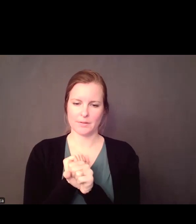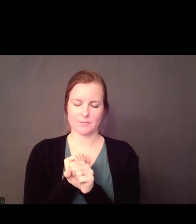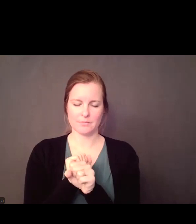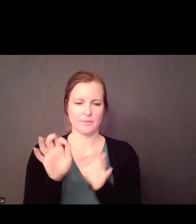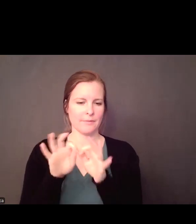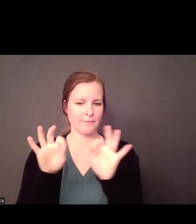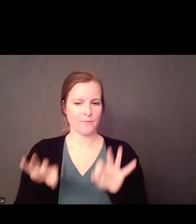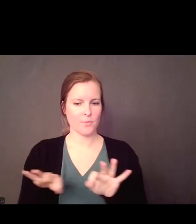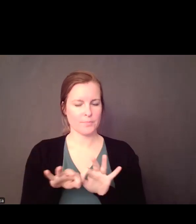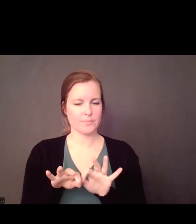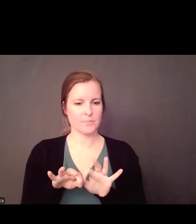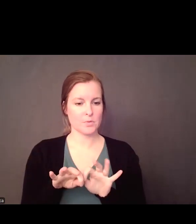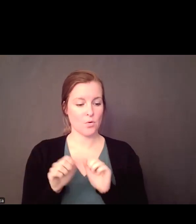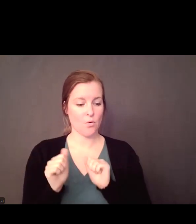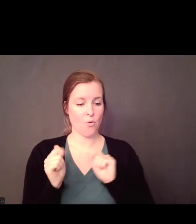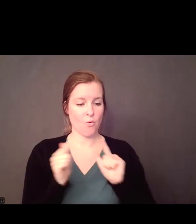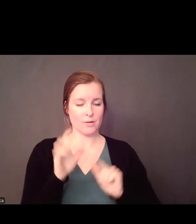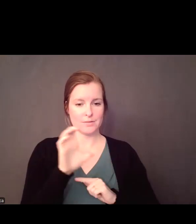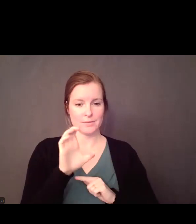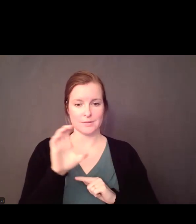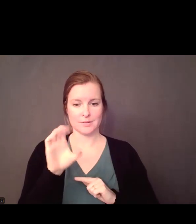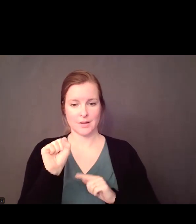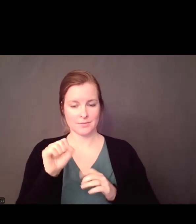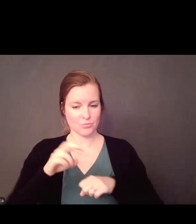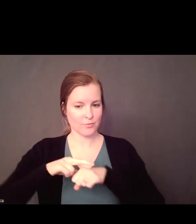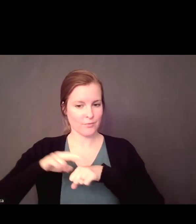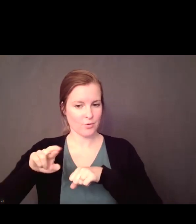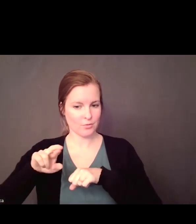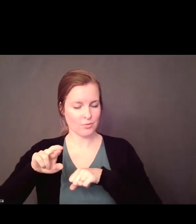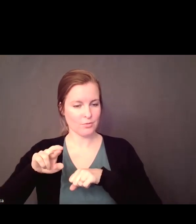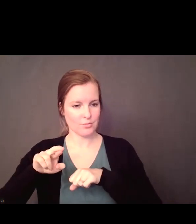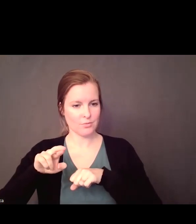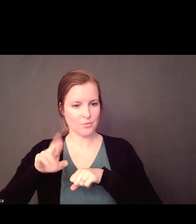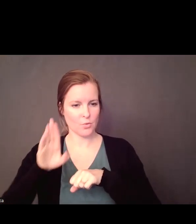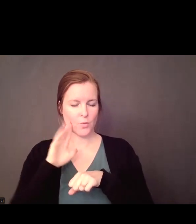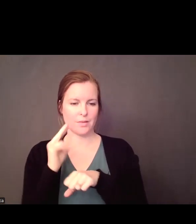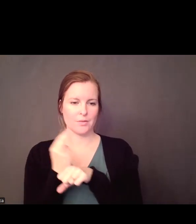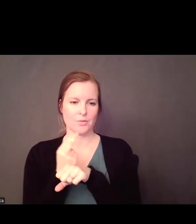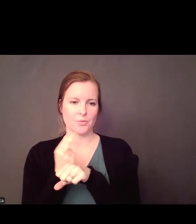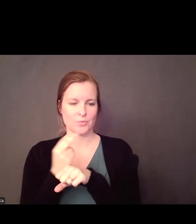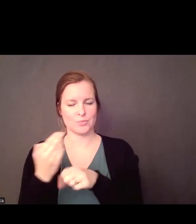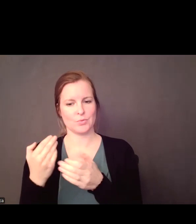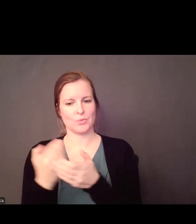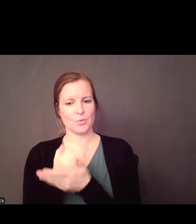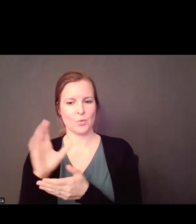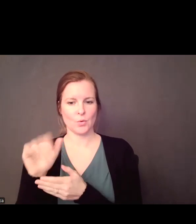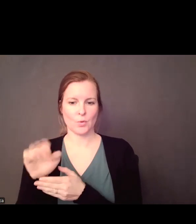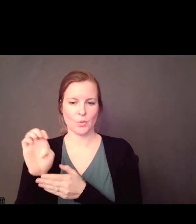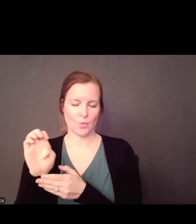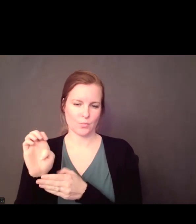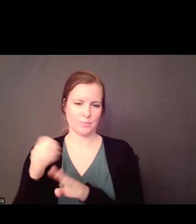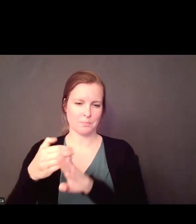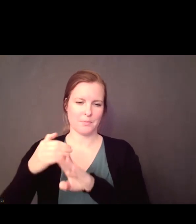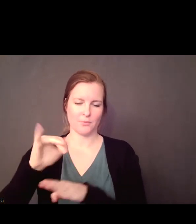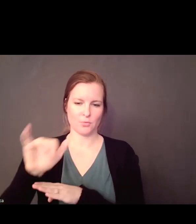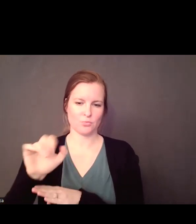forms, that all CSS referrals will be utilizing the new codes and the new